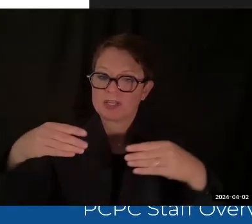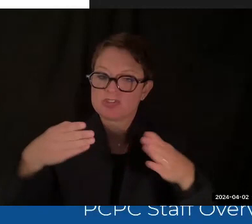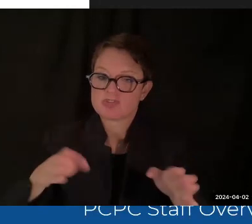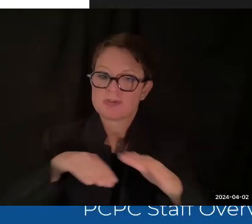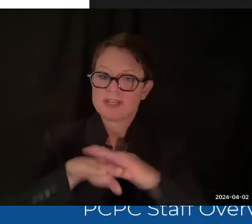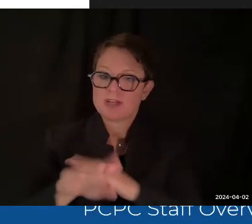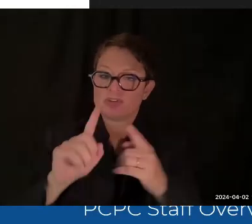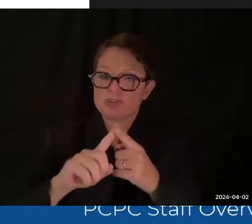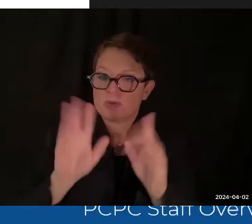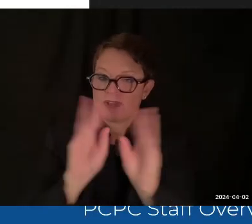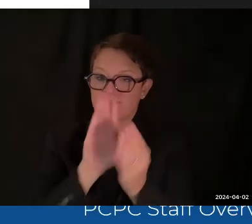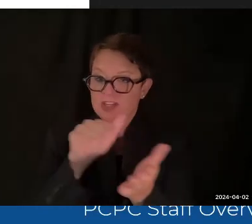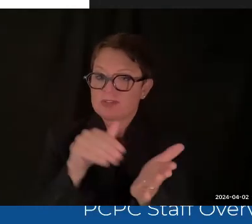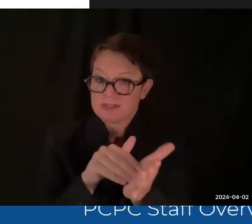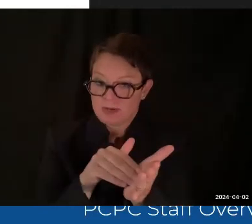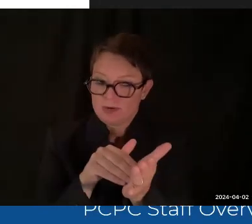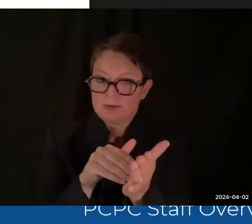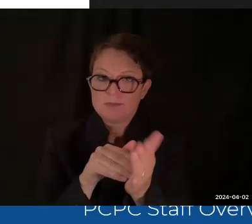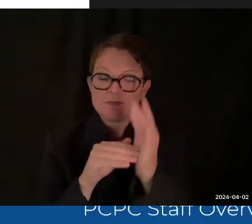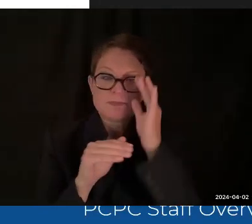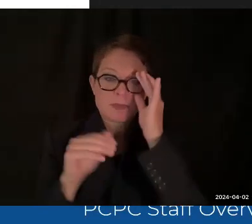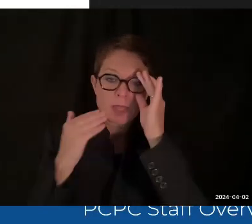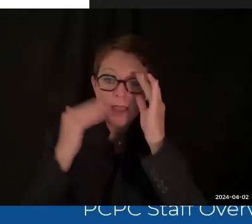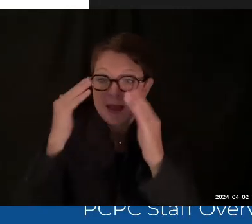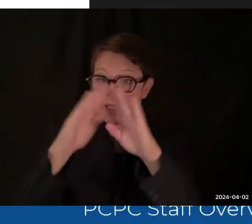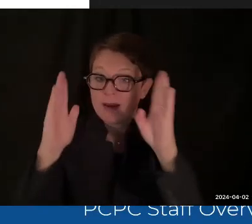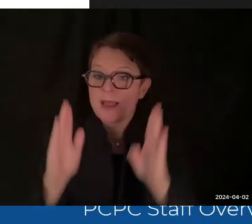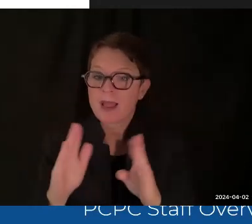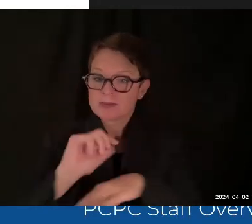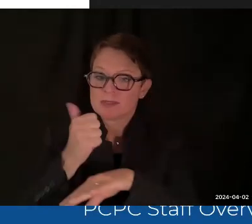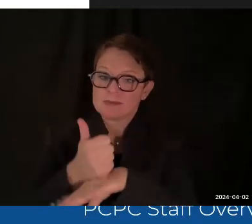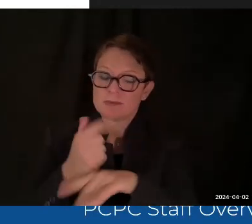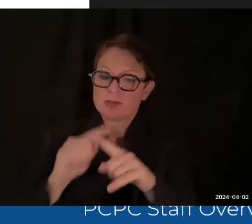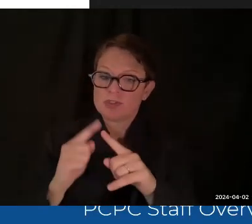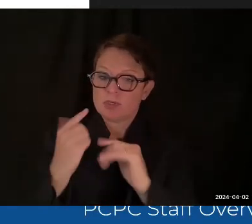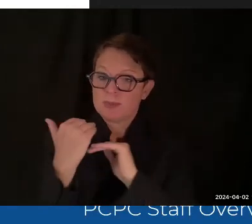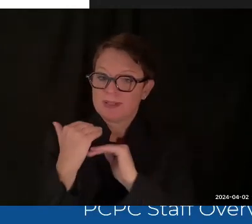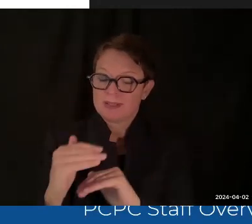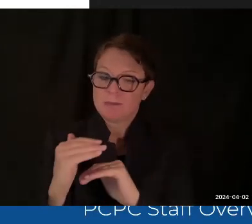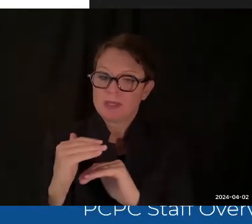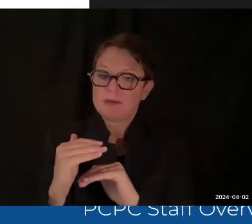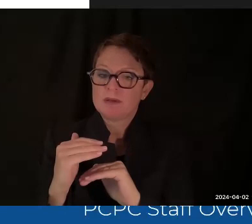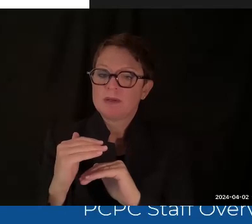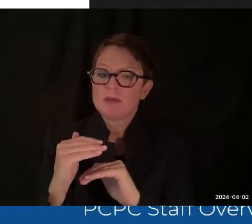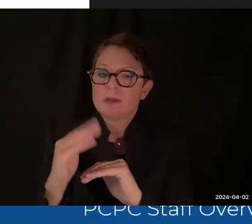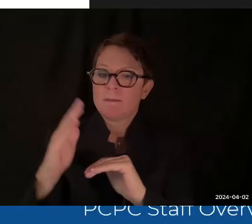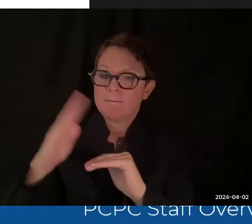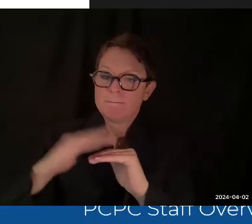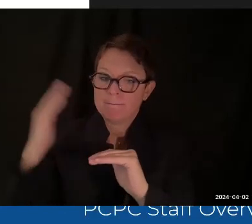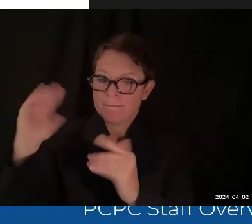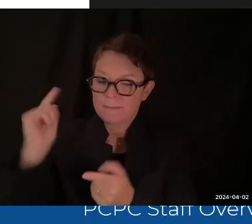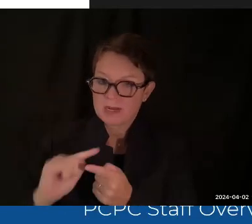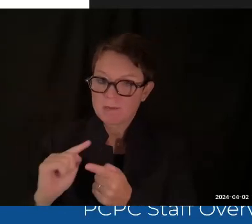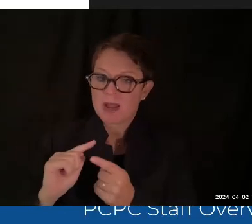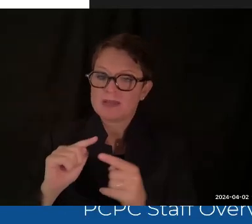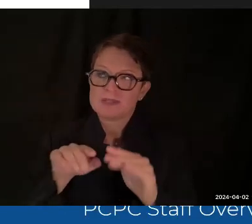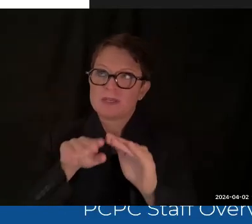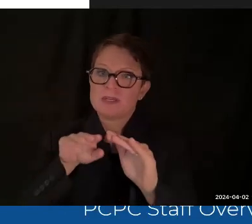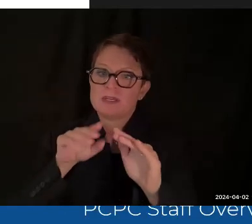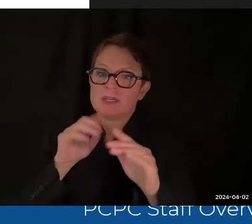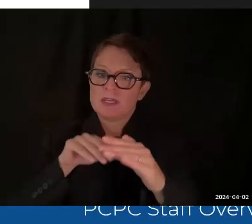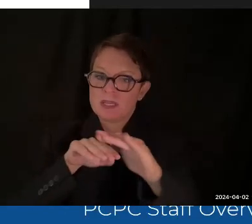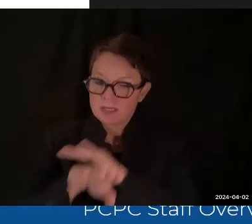to the convention center. The head house design should minimize obstruction of the historic Reading Terminal